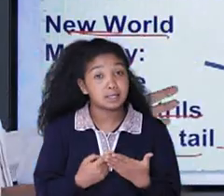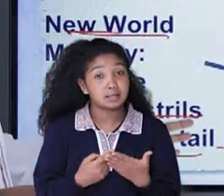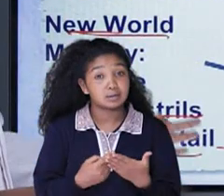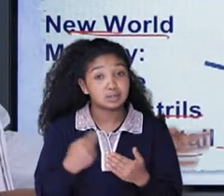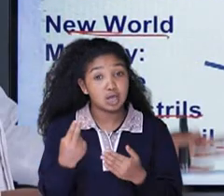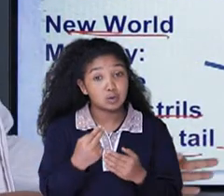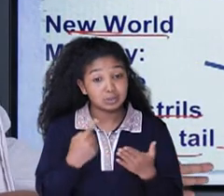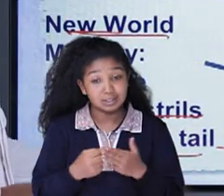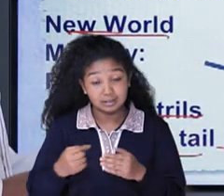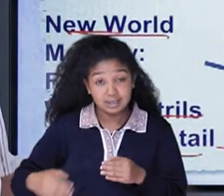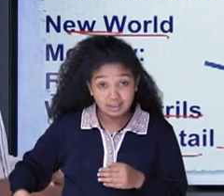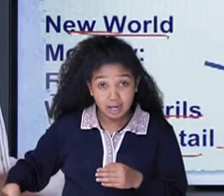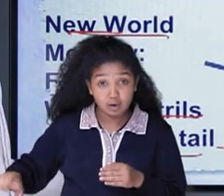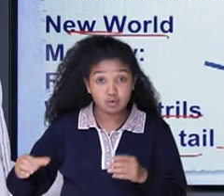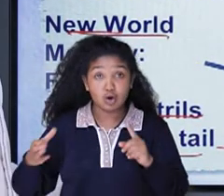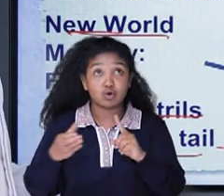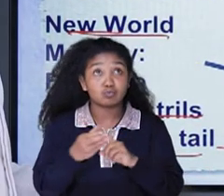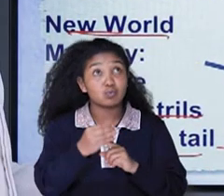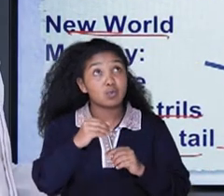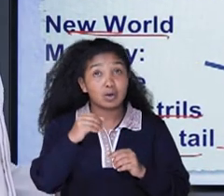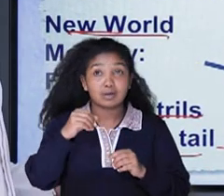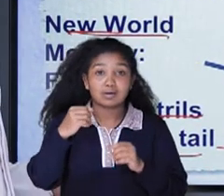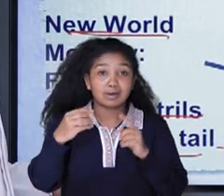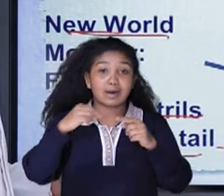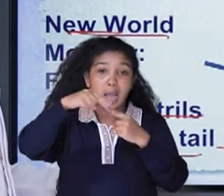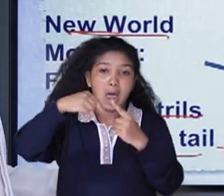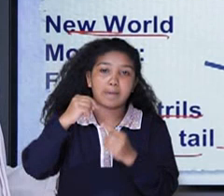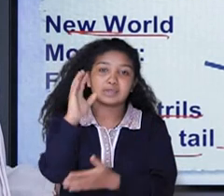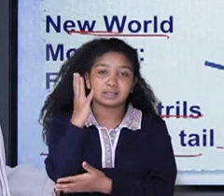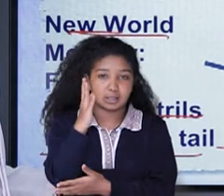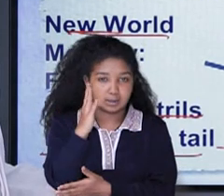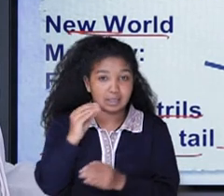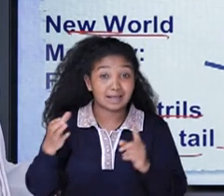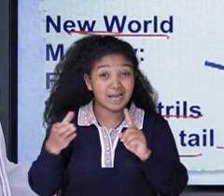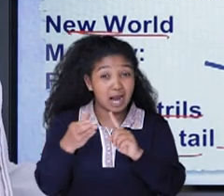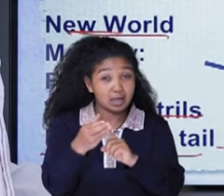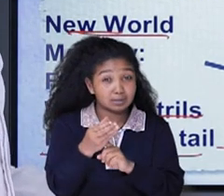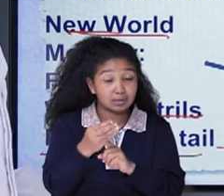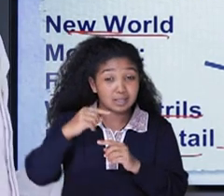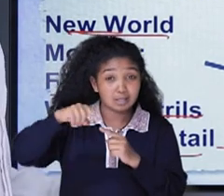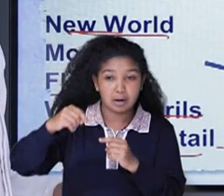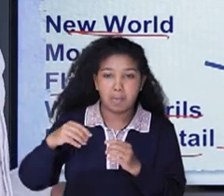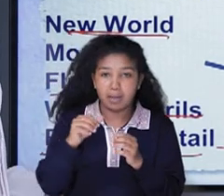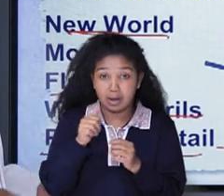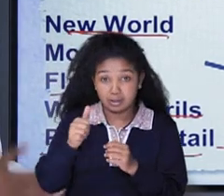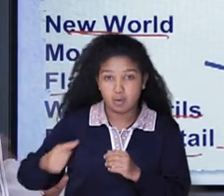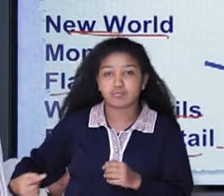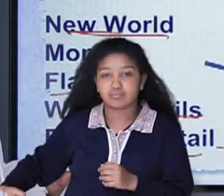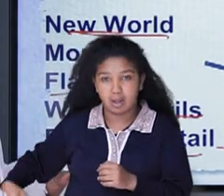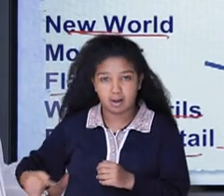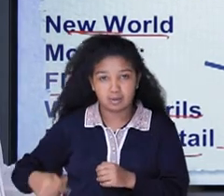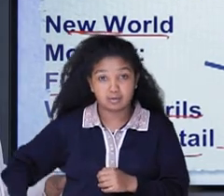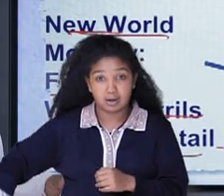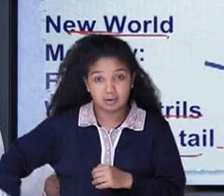prehensile. They use this tail in order to climb trees. They grasp the tree branches by their tails.